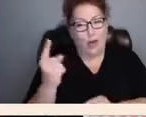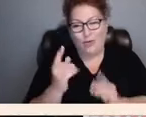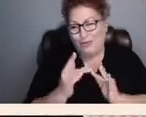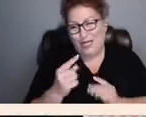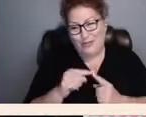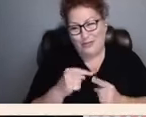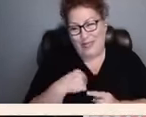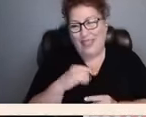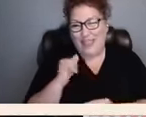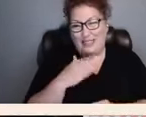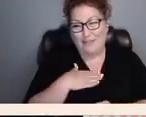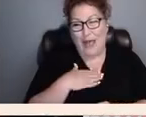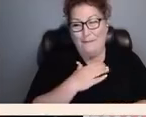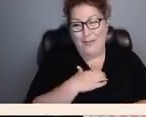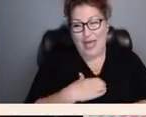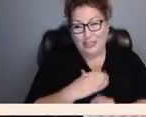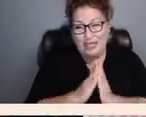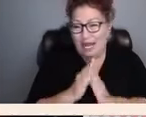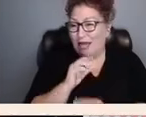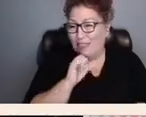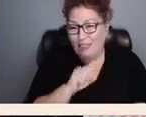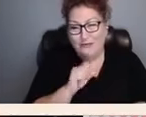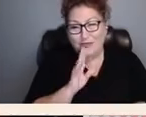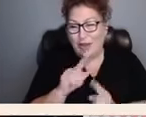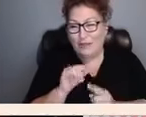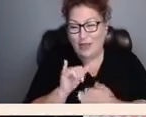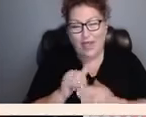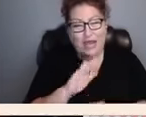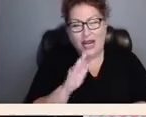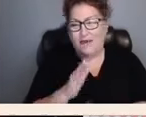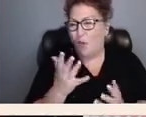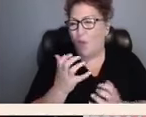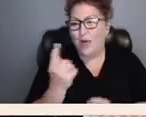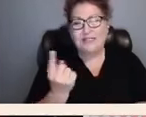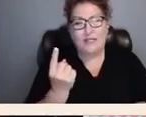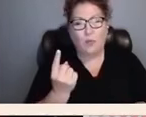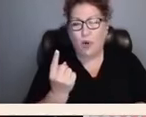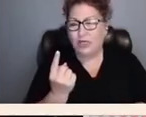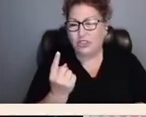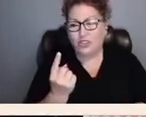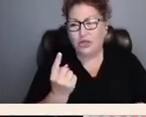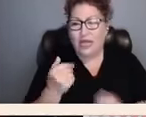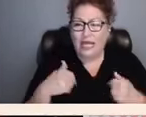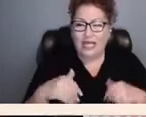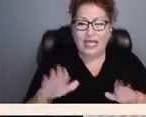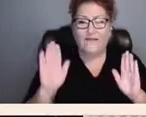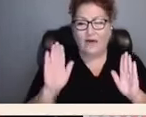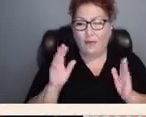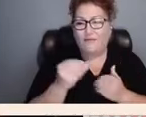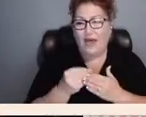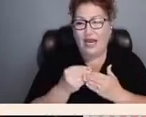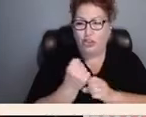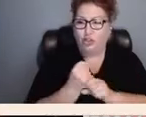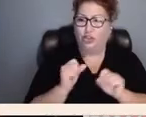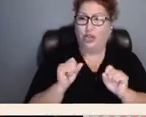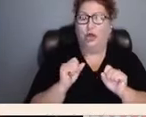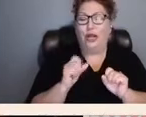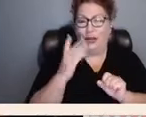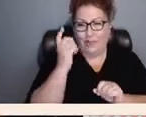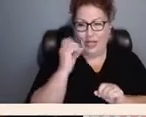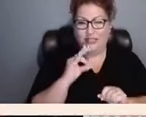love talking about it. And I never want somebody to give up financial security due to